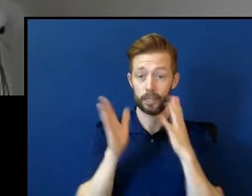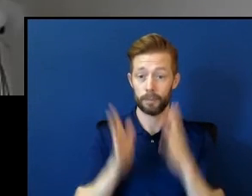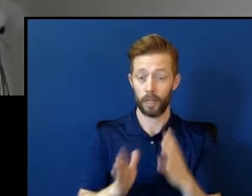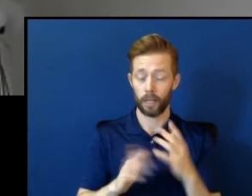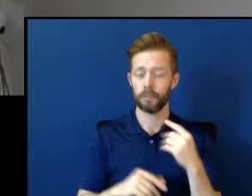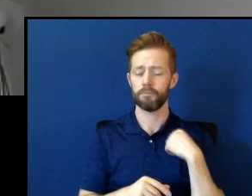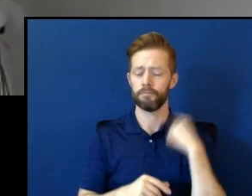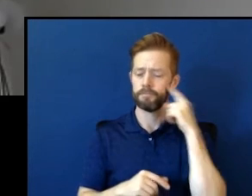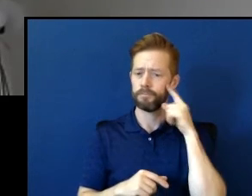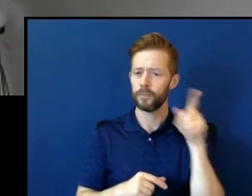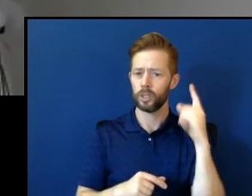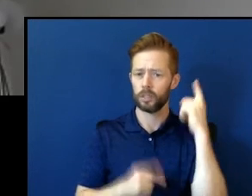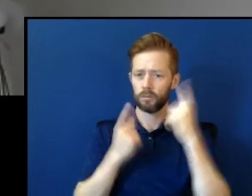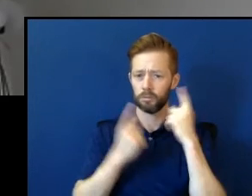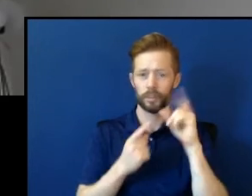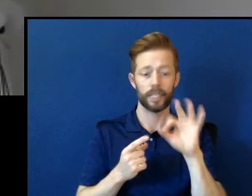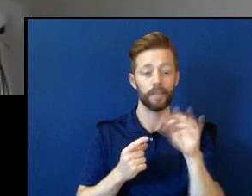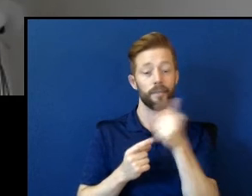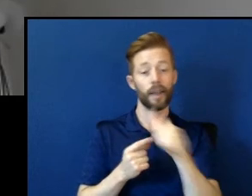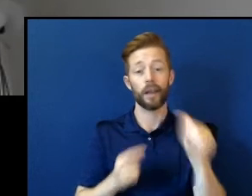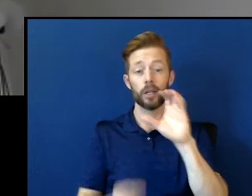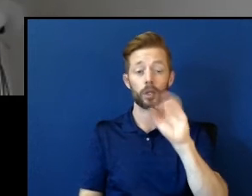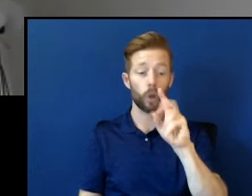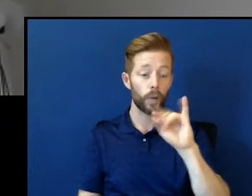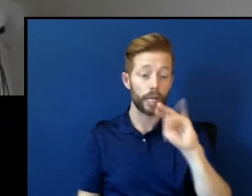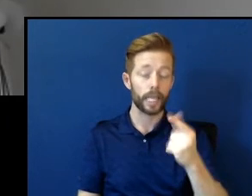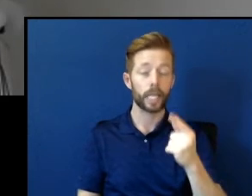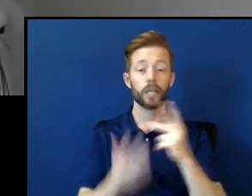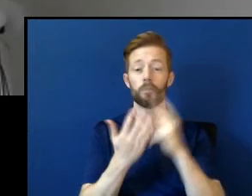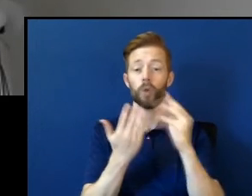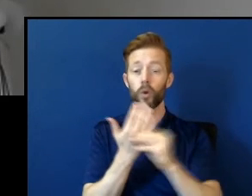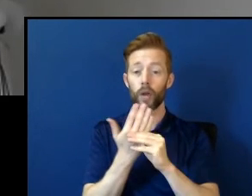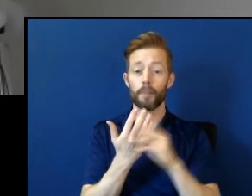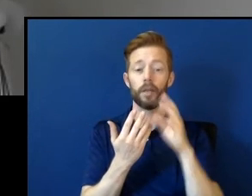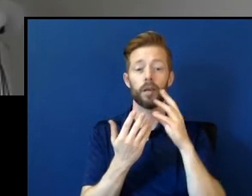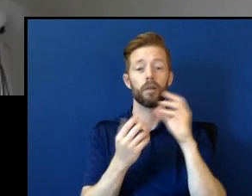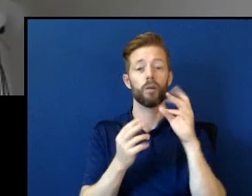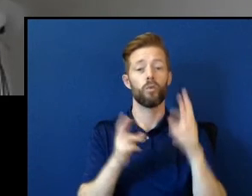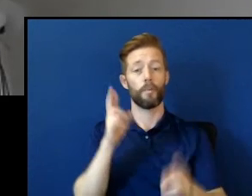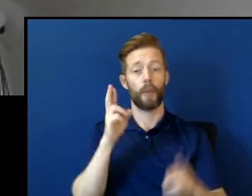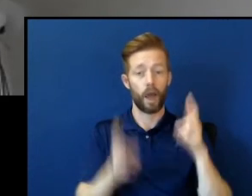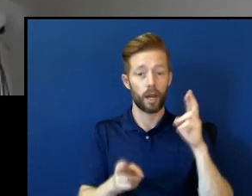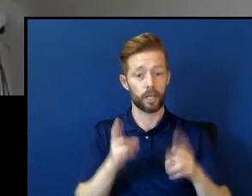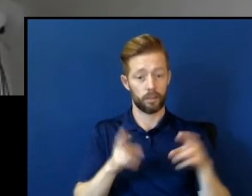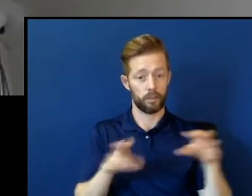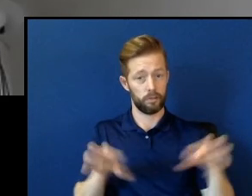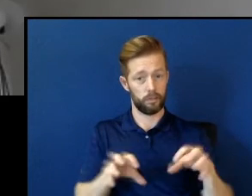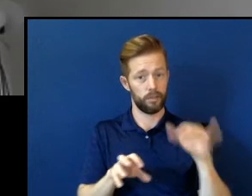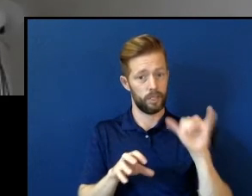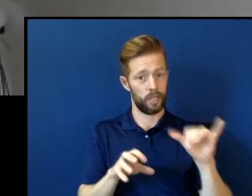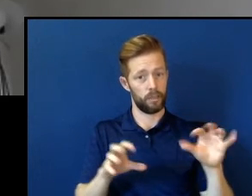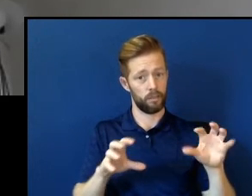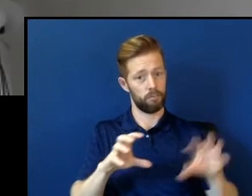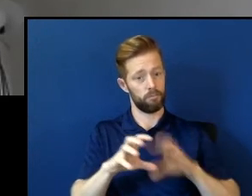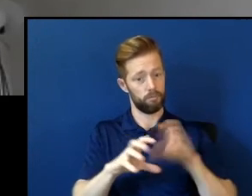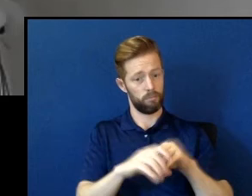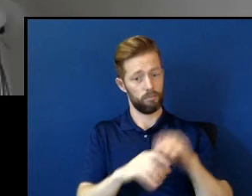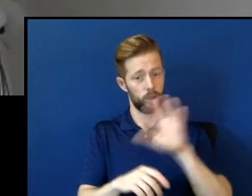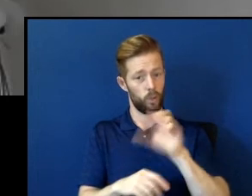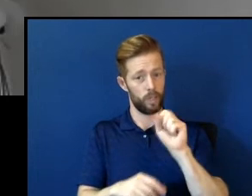a participant. I think she's wondering if any coding, programming, or robotic activities are